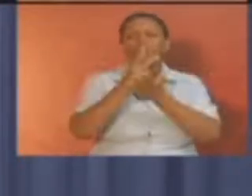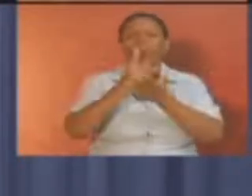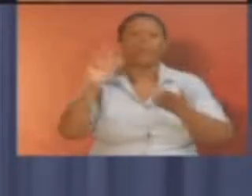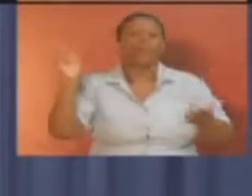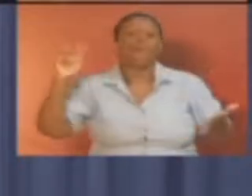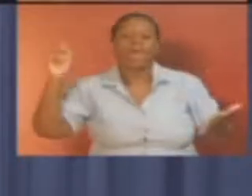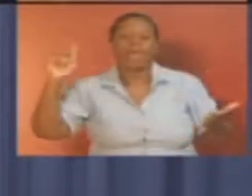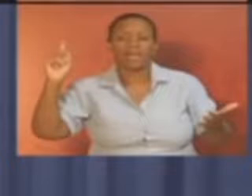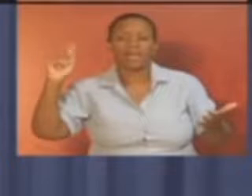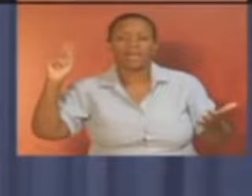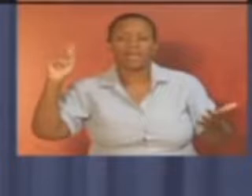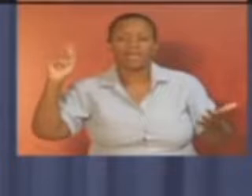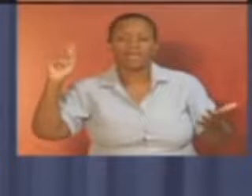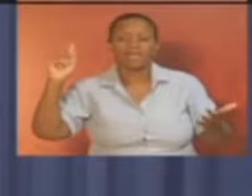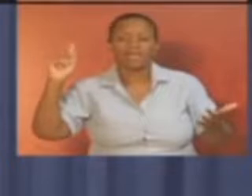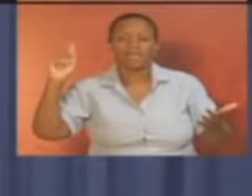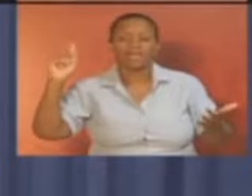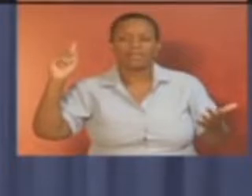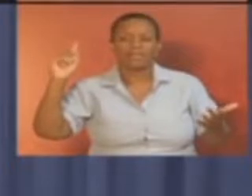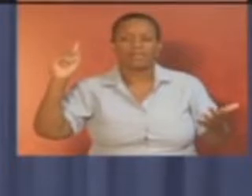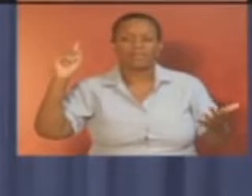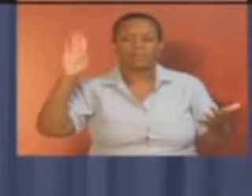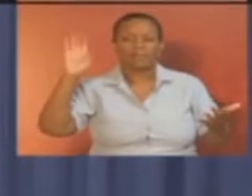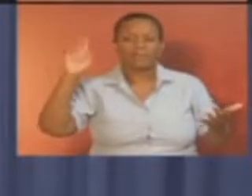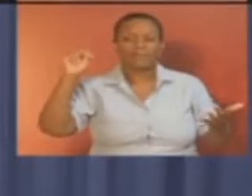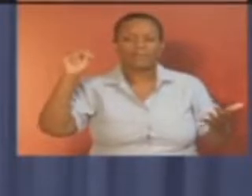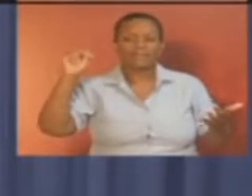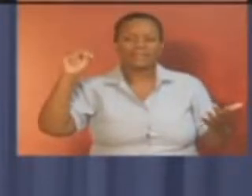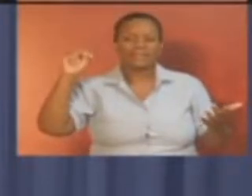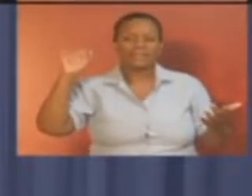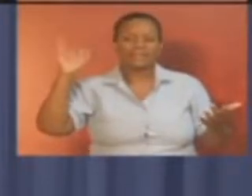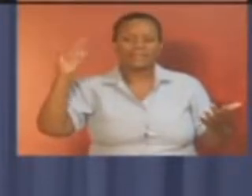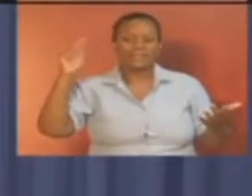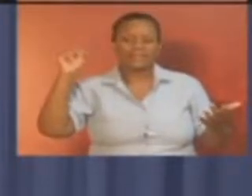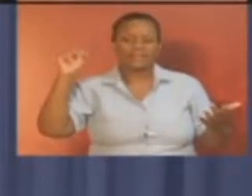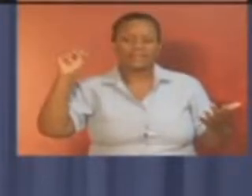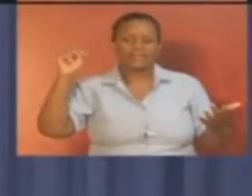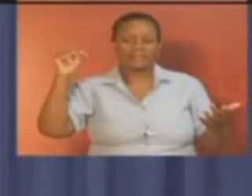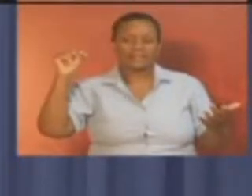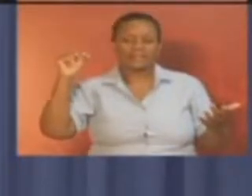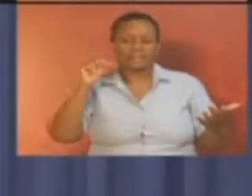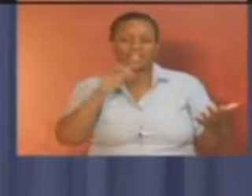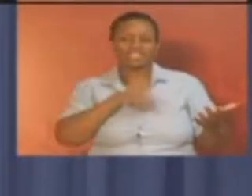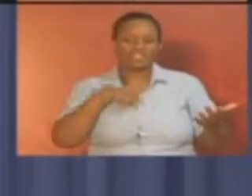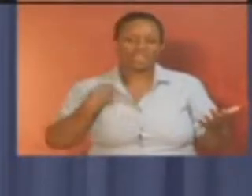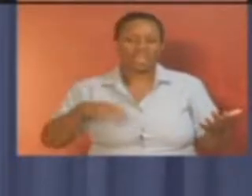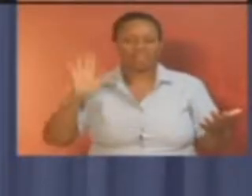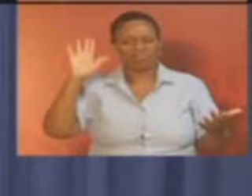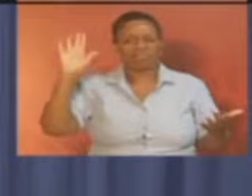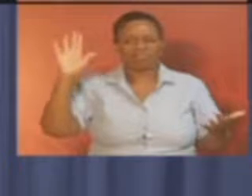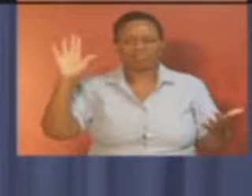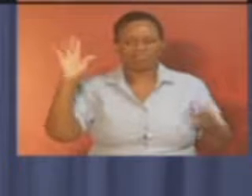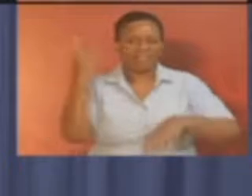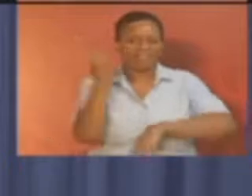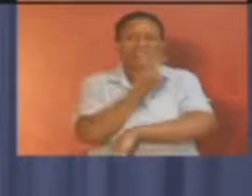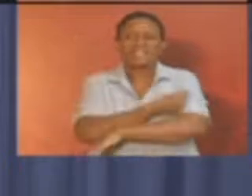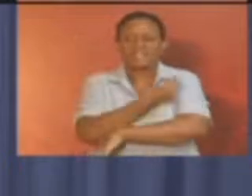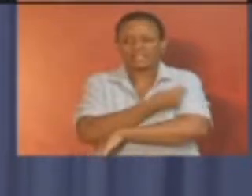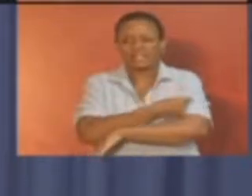Honorable Prime Minister would have had talks with his counterpart in China on March the